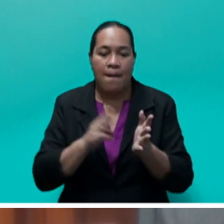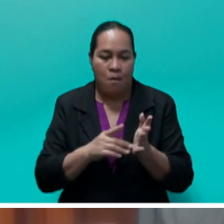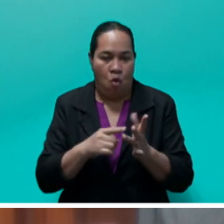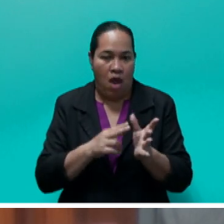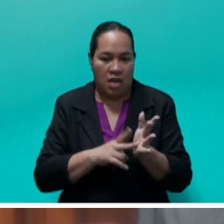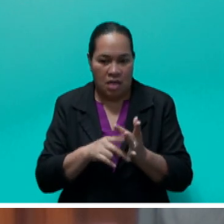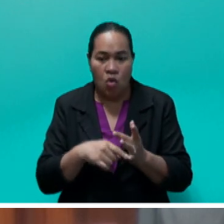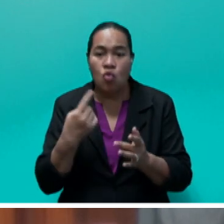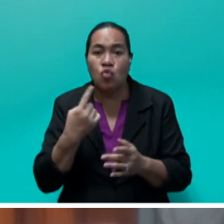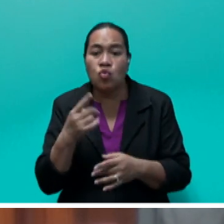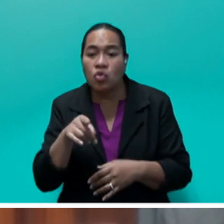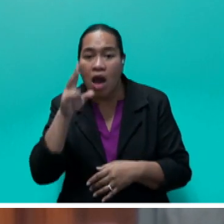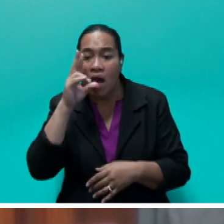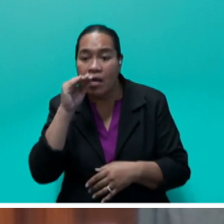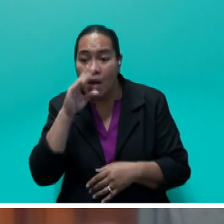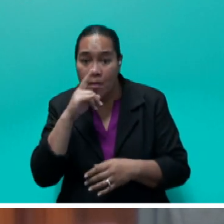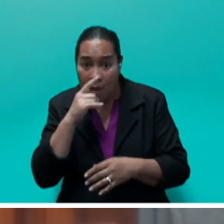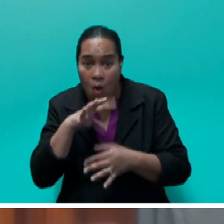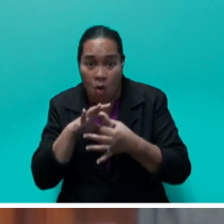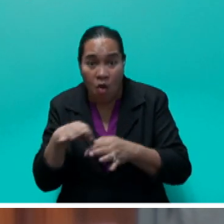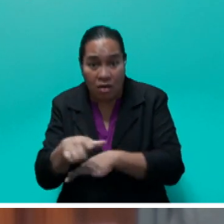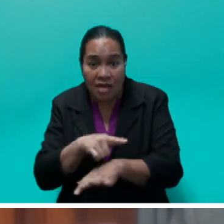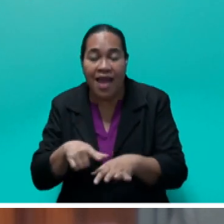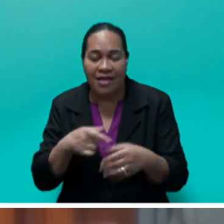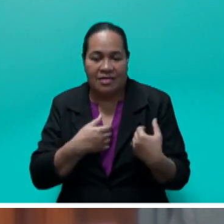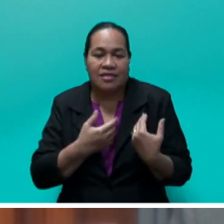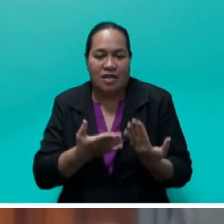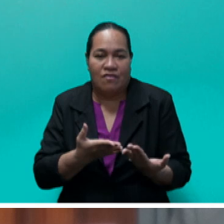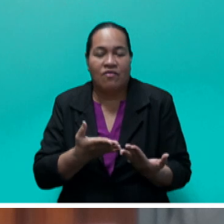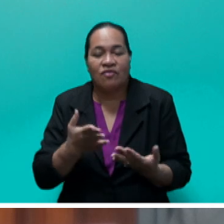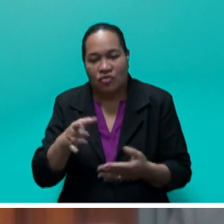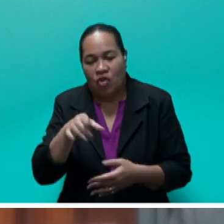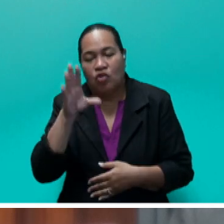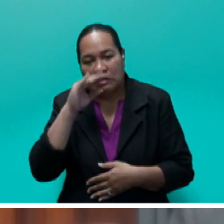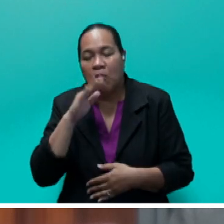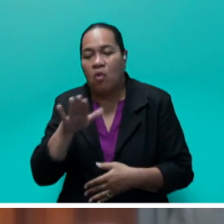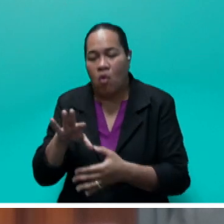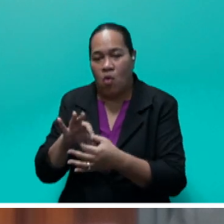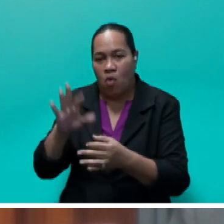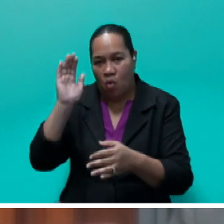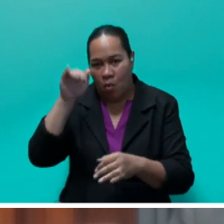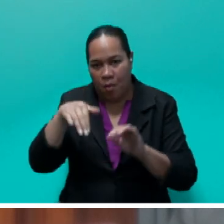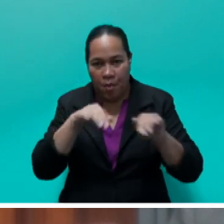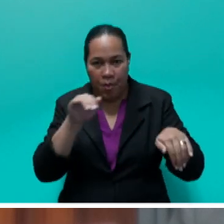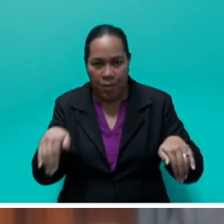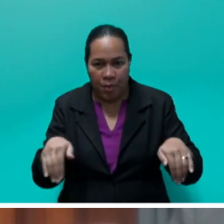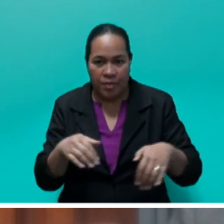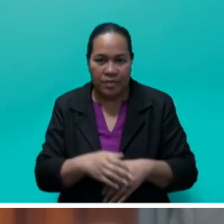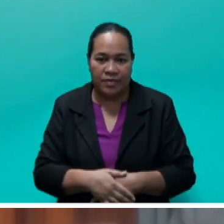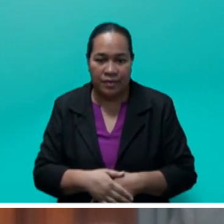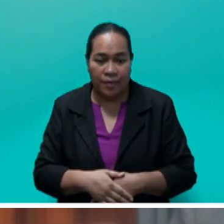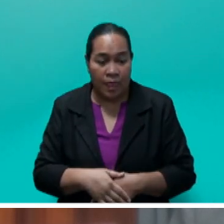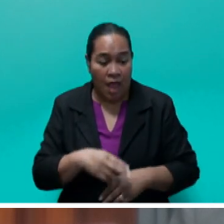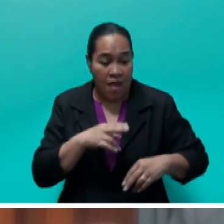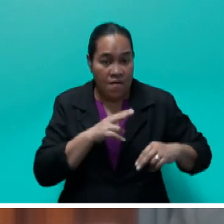landowners for the comfort and the convenience of the contractors. With guidance from the